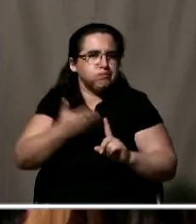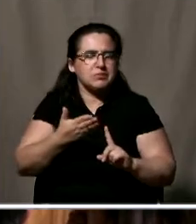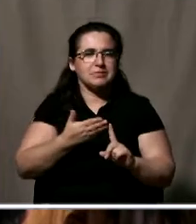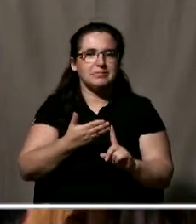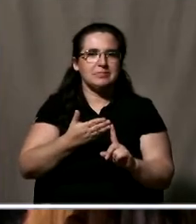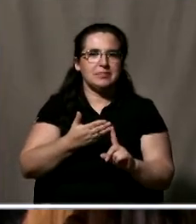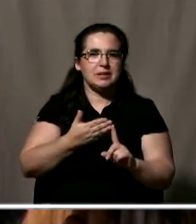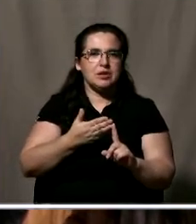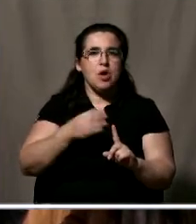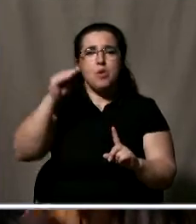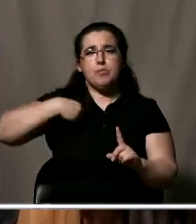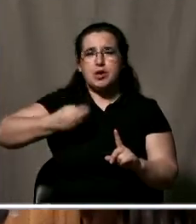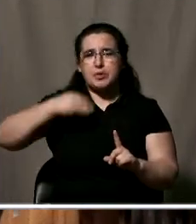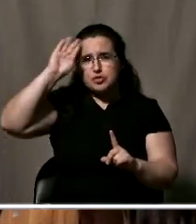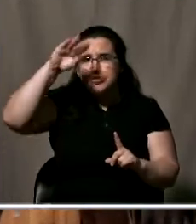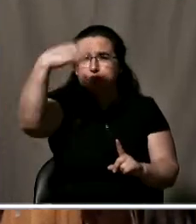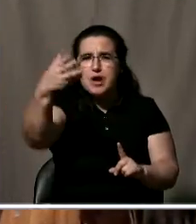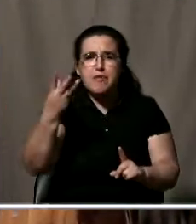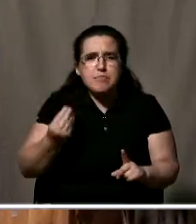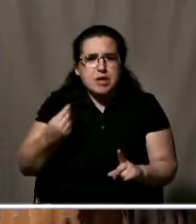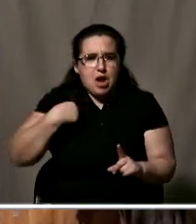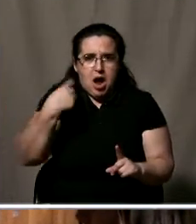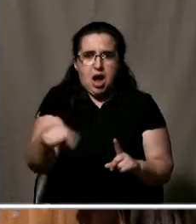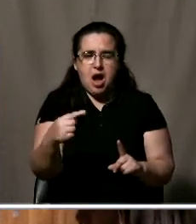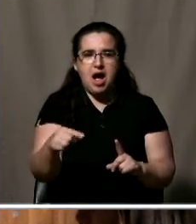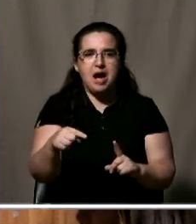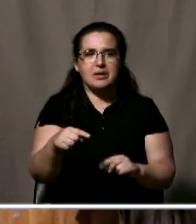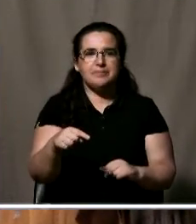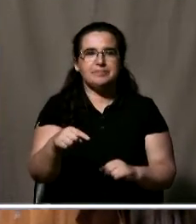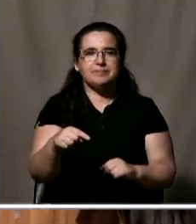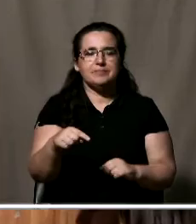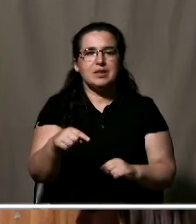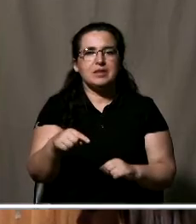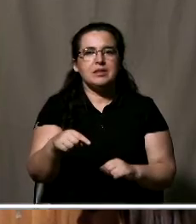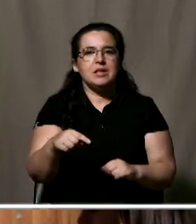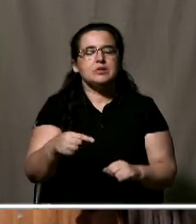the future, quaisquer que sejam os vossos medos sobre o futuro, whatever the weakness of our heart,